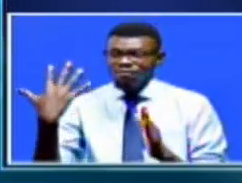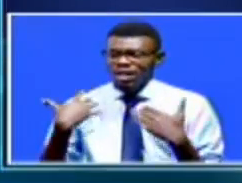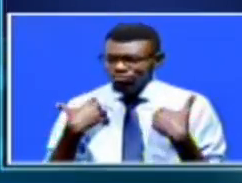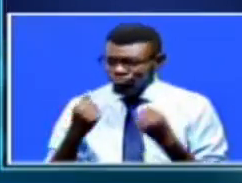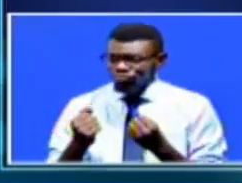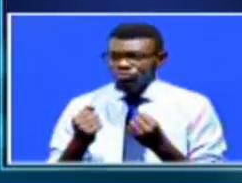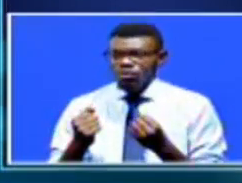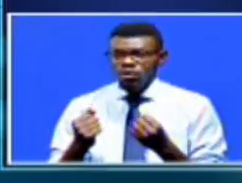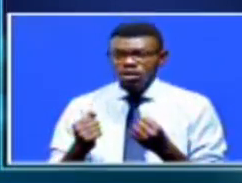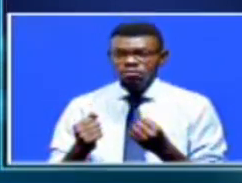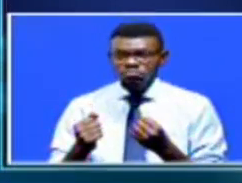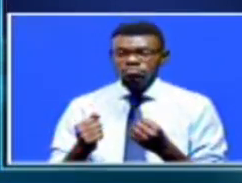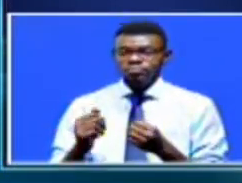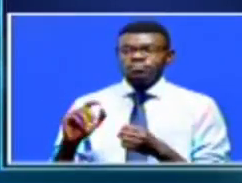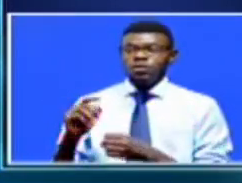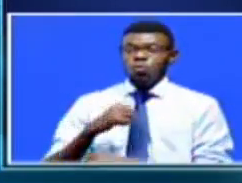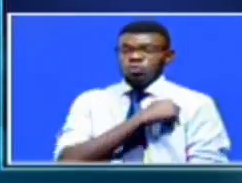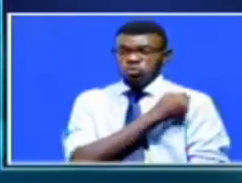good shape. They are in the hospital.